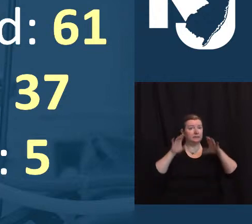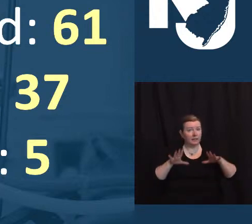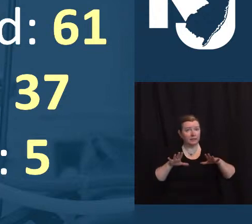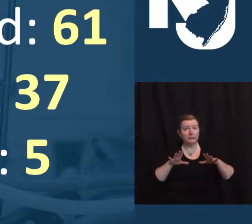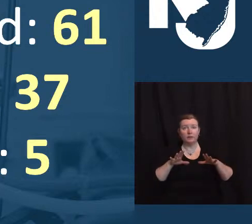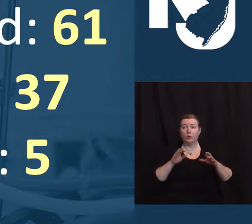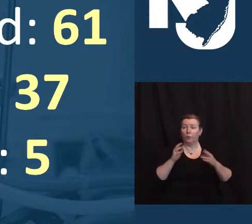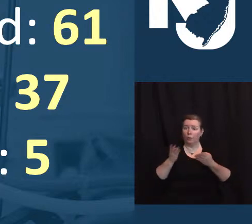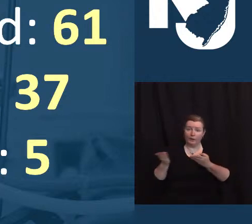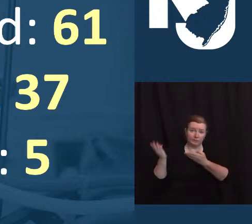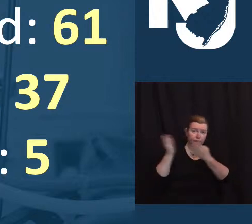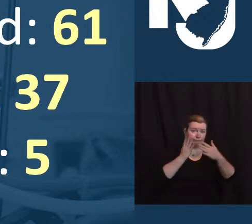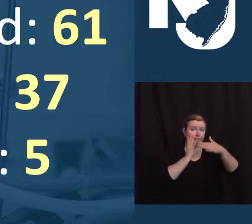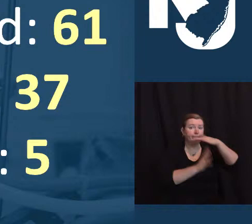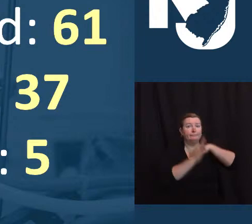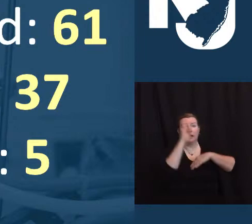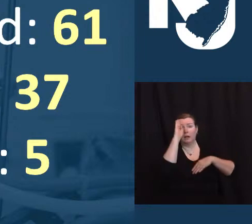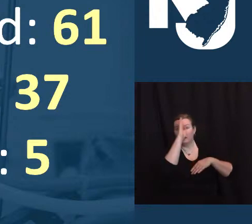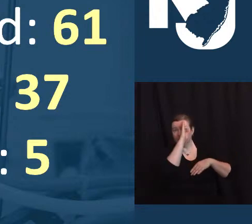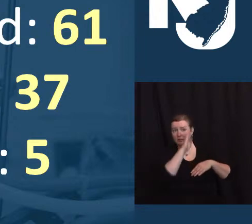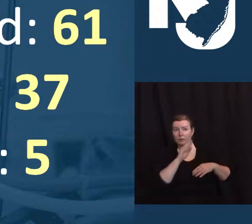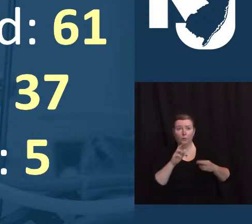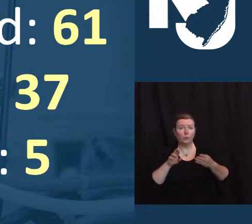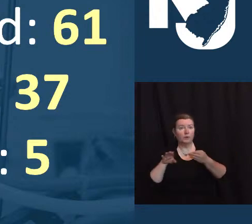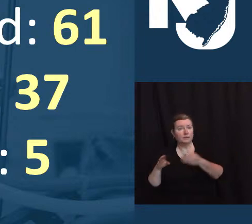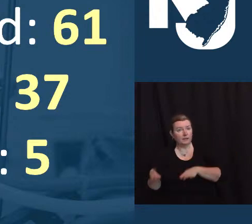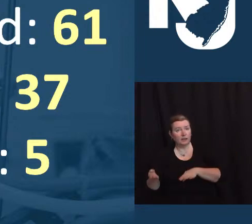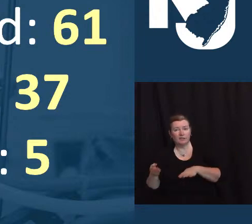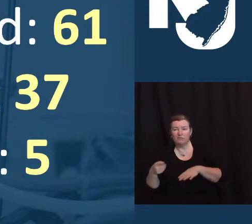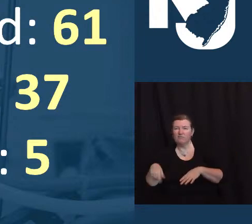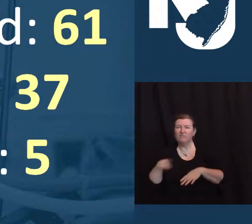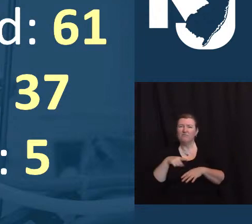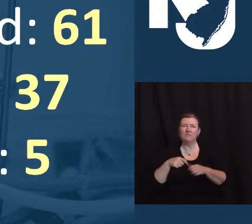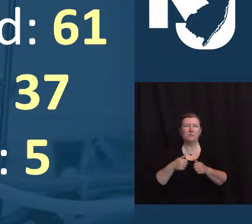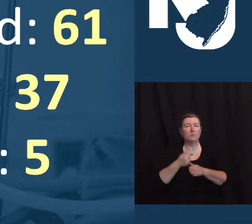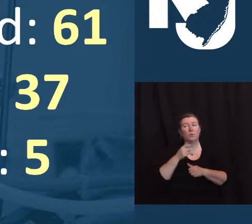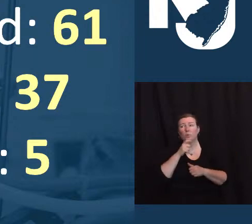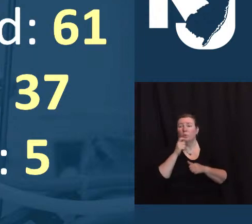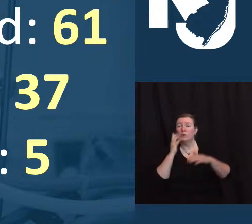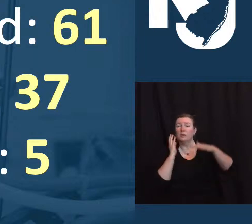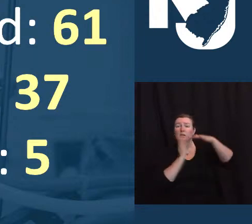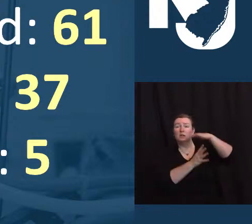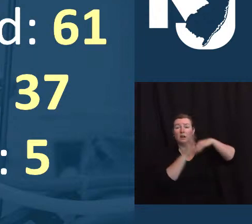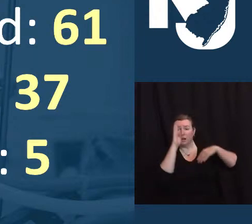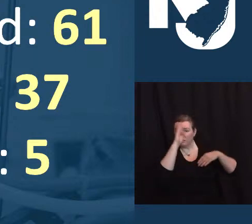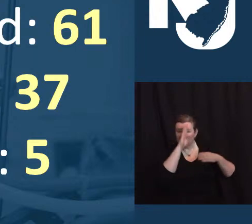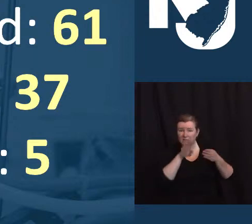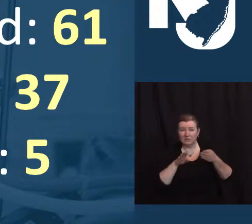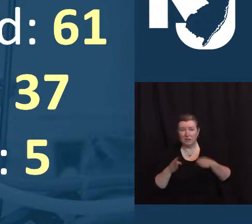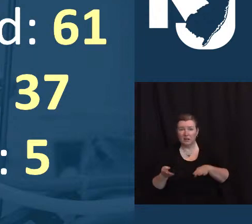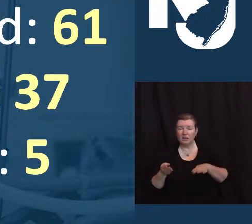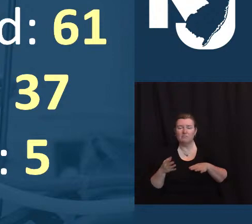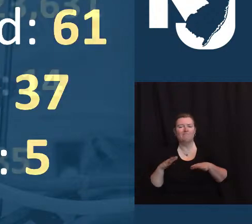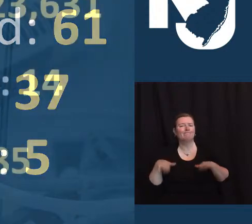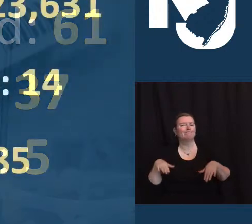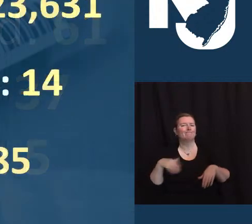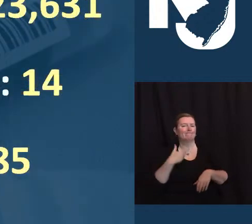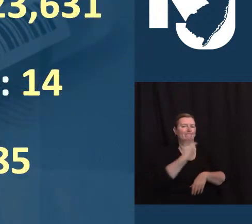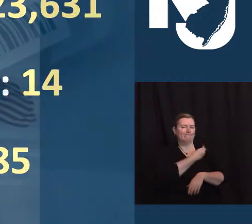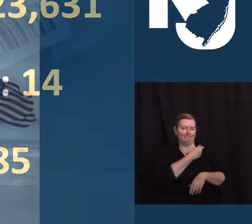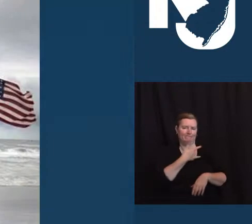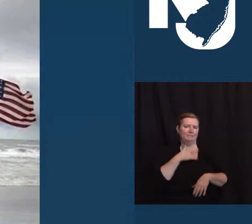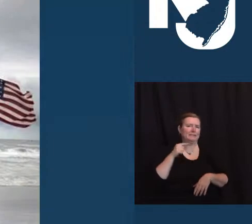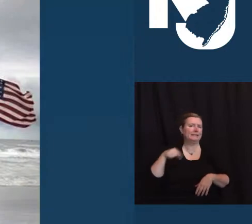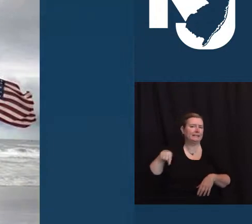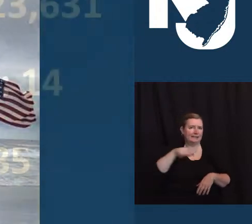sadly, are now most likely overwhelmingly those individuals who have not been vaccinated. There was some press,